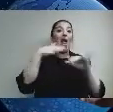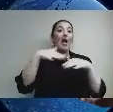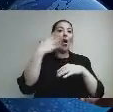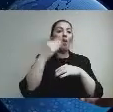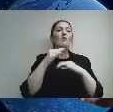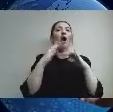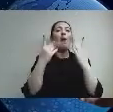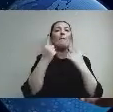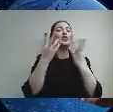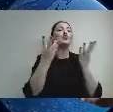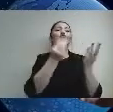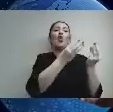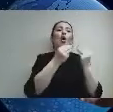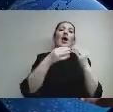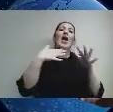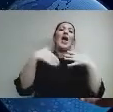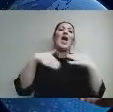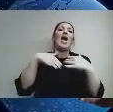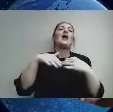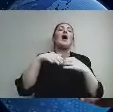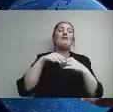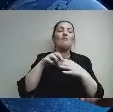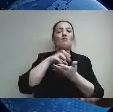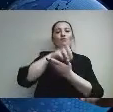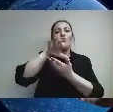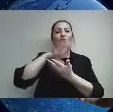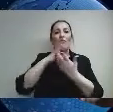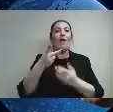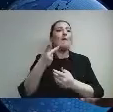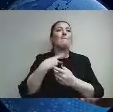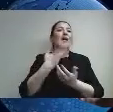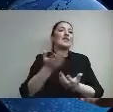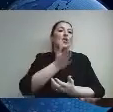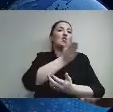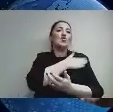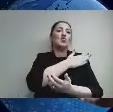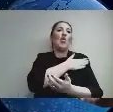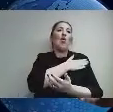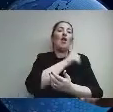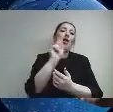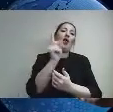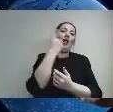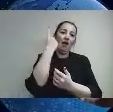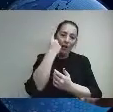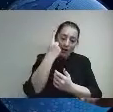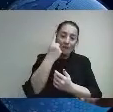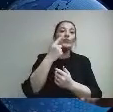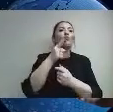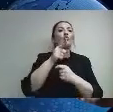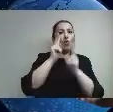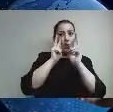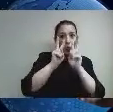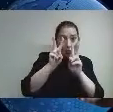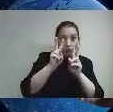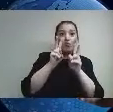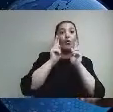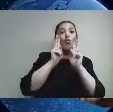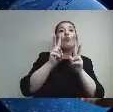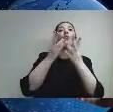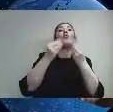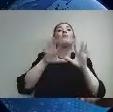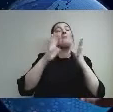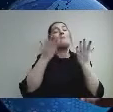left arm. It can be visible or invisible. It can be continuous issues like renal